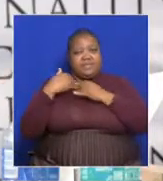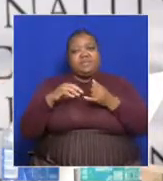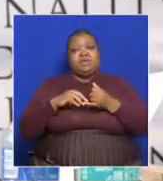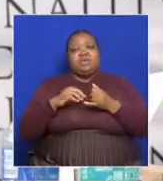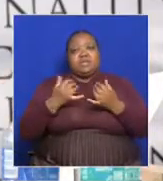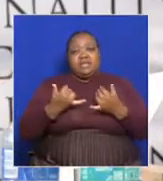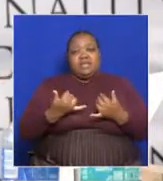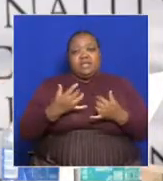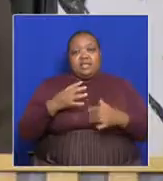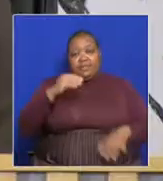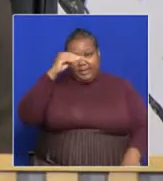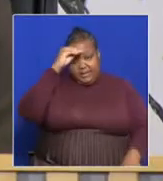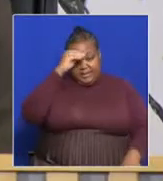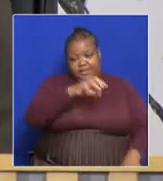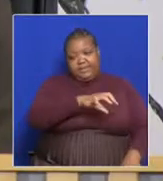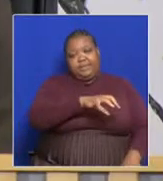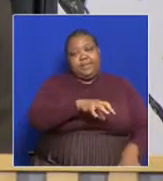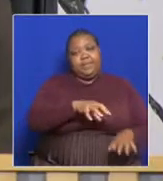Why couldn't you do that?